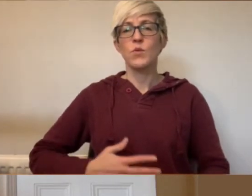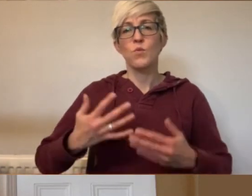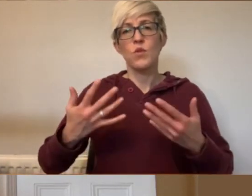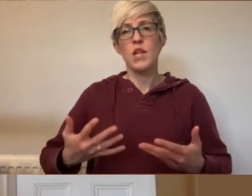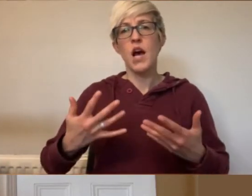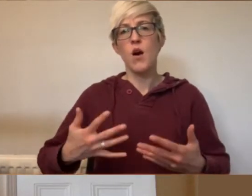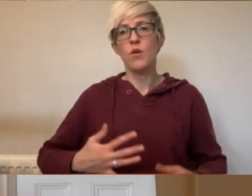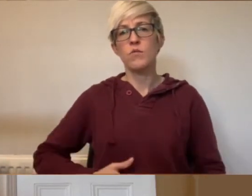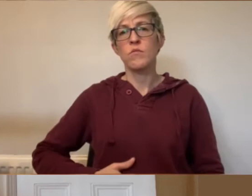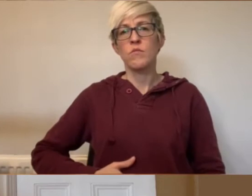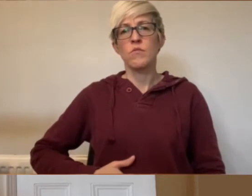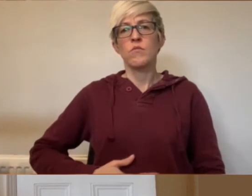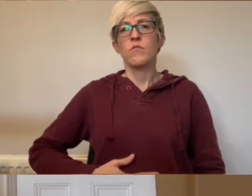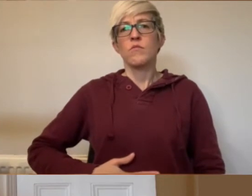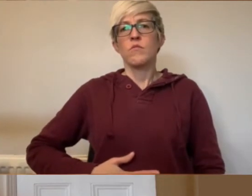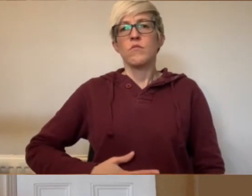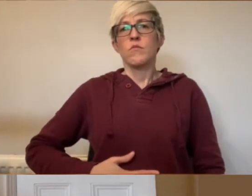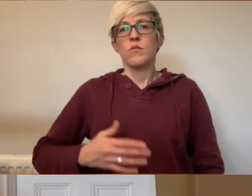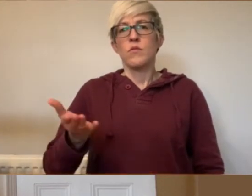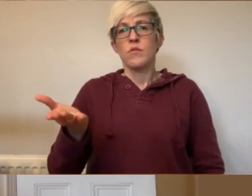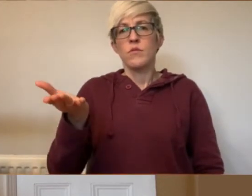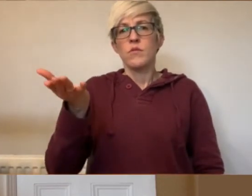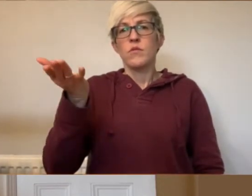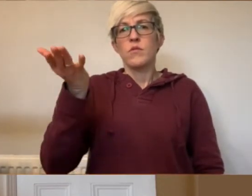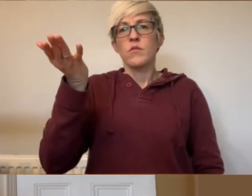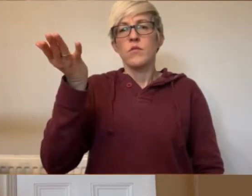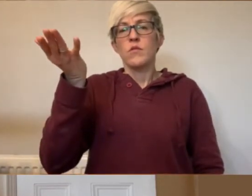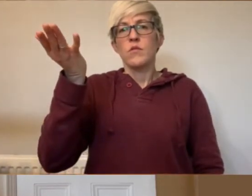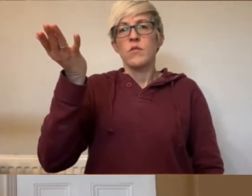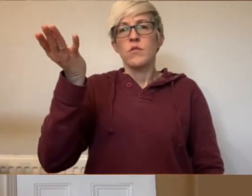going to breathe in for the count of two, and I'm going to bring my hand up.